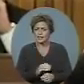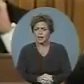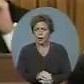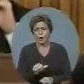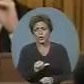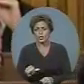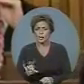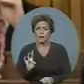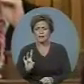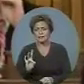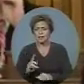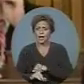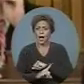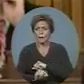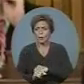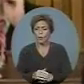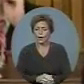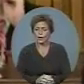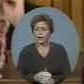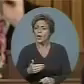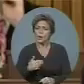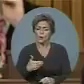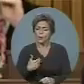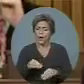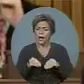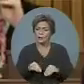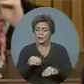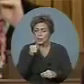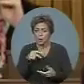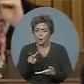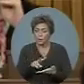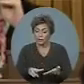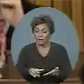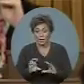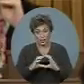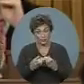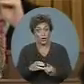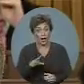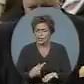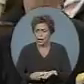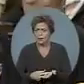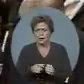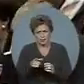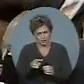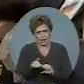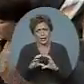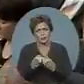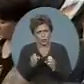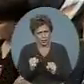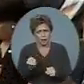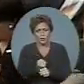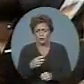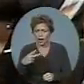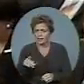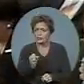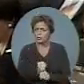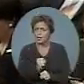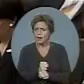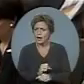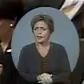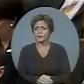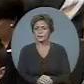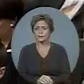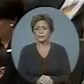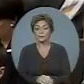before signing the agreement and before telling the House on countless occasions that they could do the job? Again, Mr. Speaker, our officials are